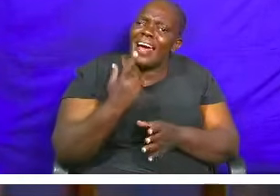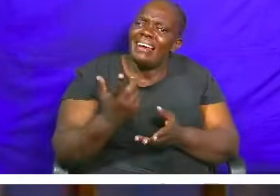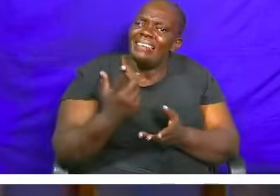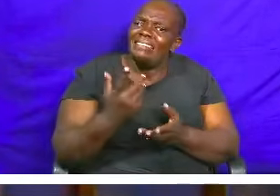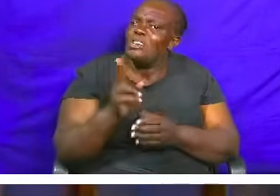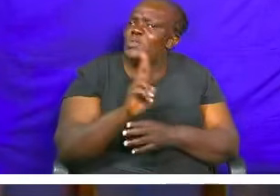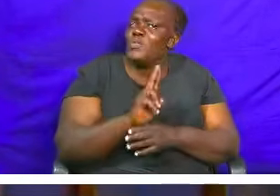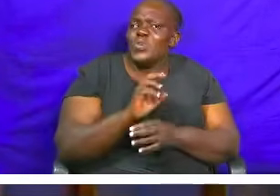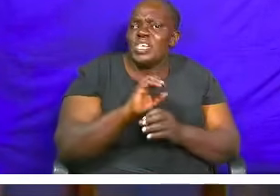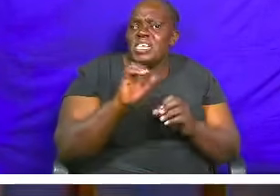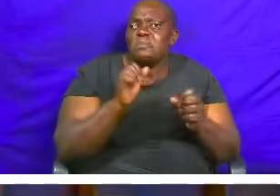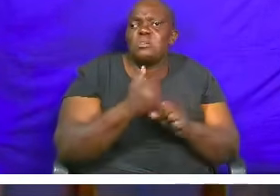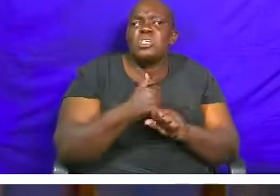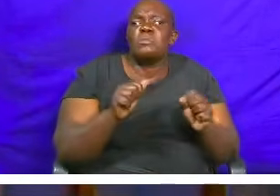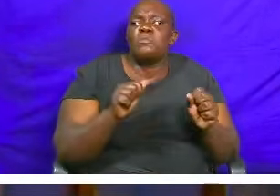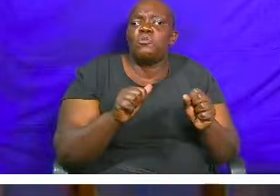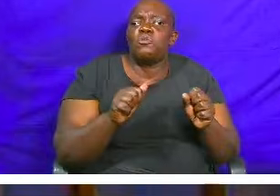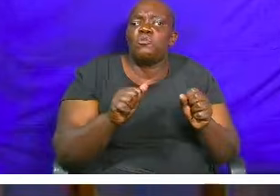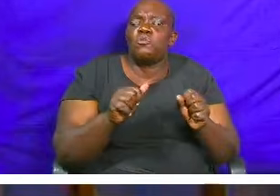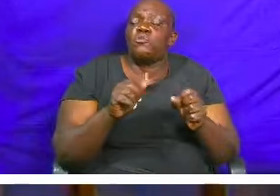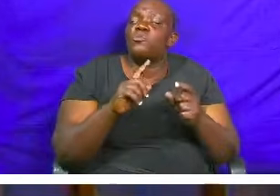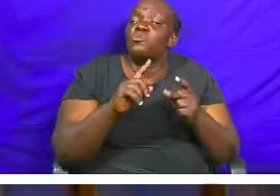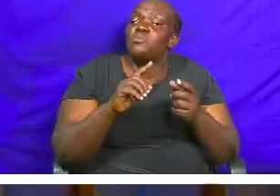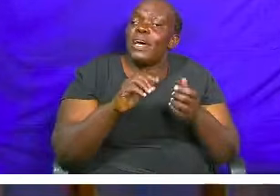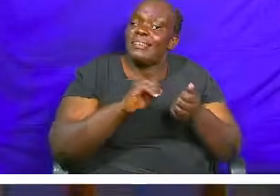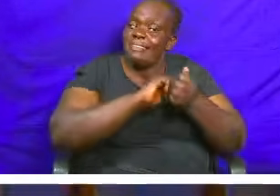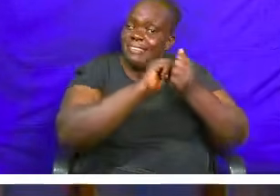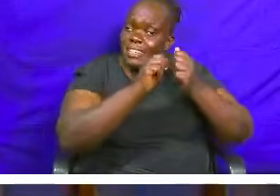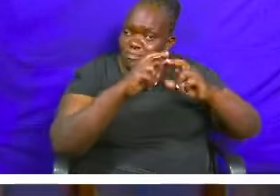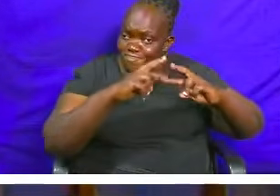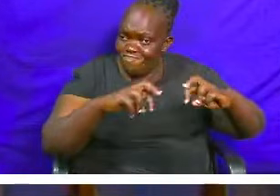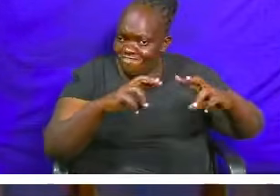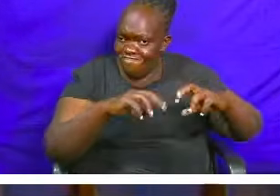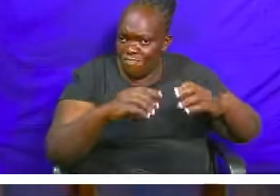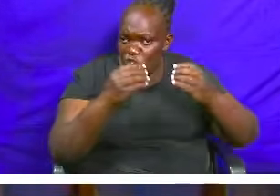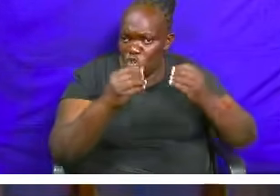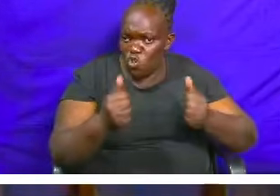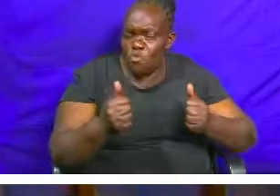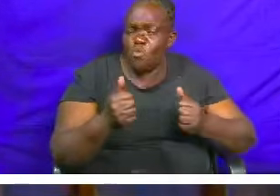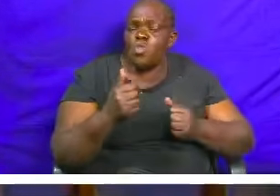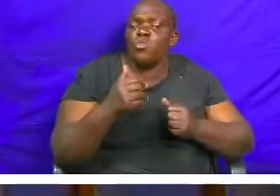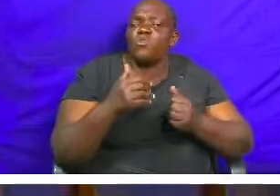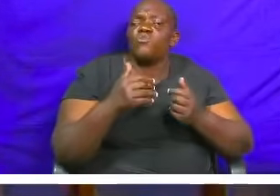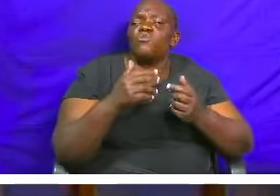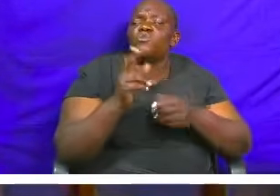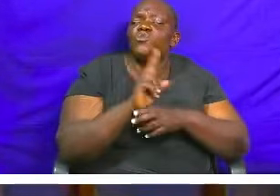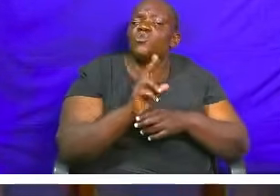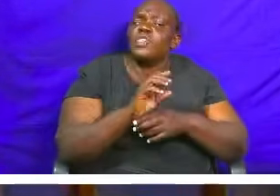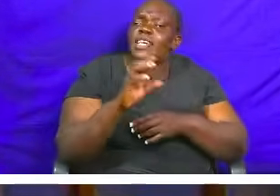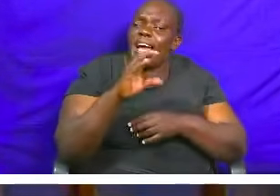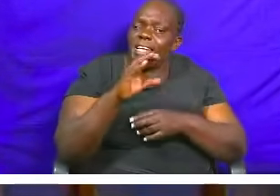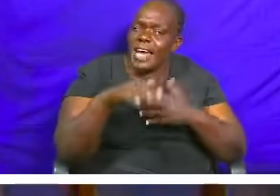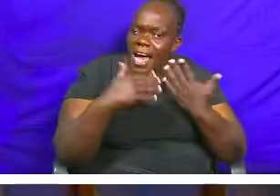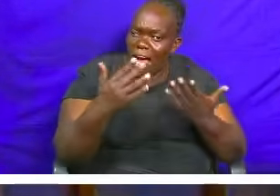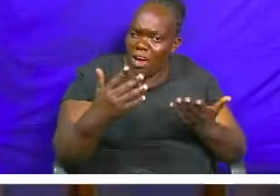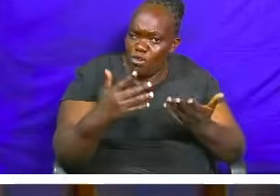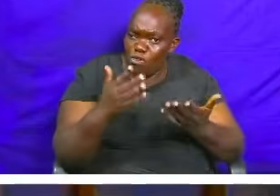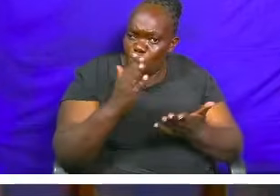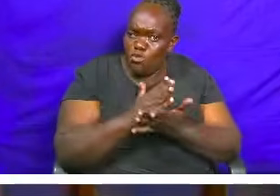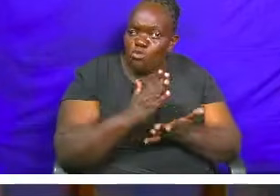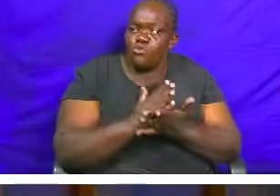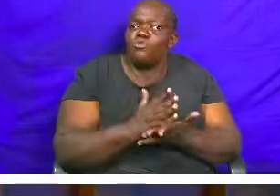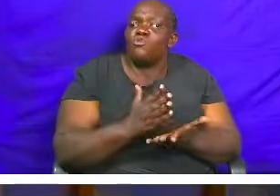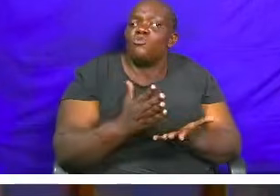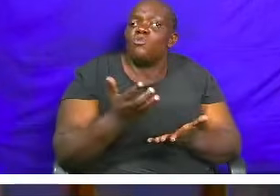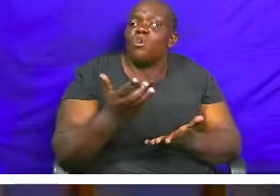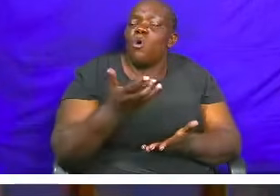can be converted to what is consumable. So, and we are actually not even producing that oil. We are yet to start producing. So we are a net importer of